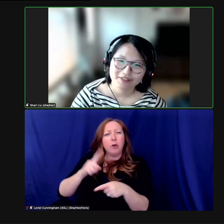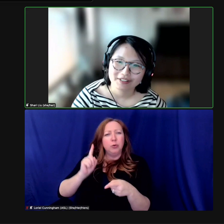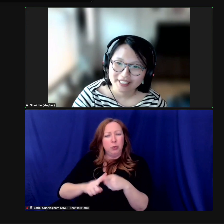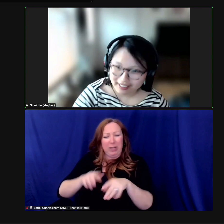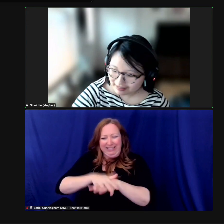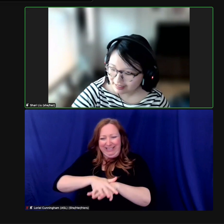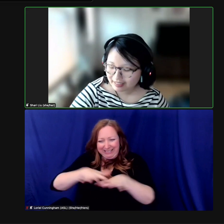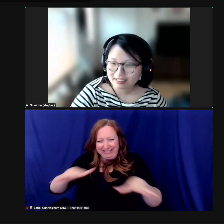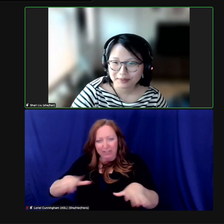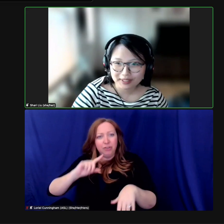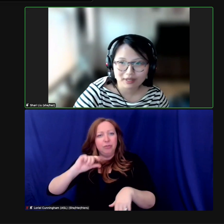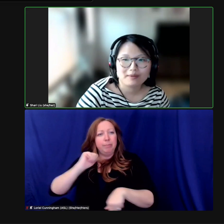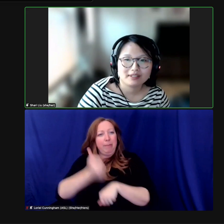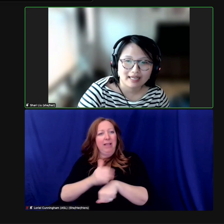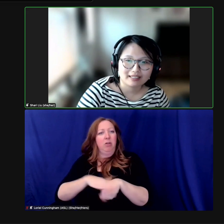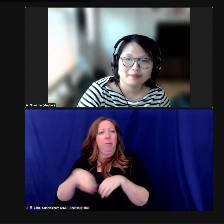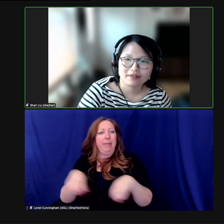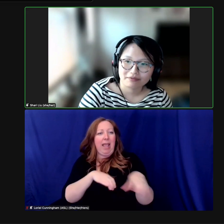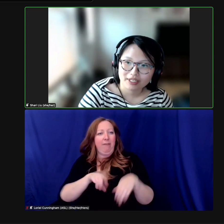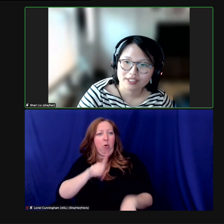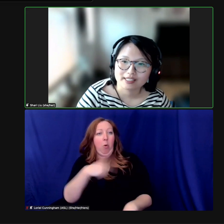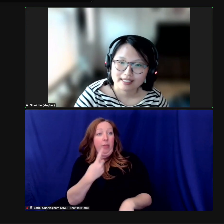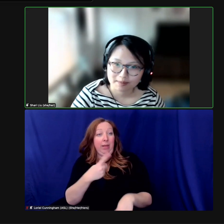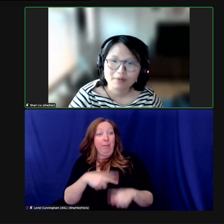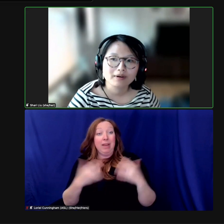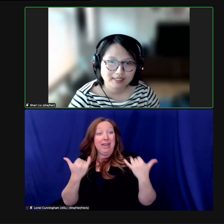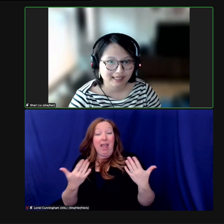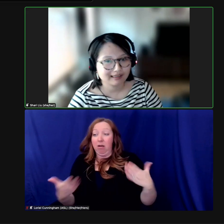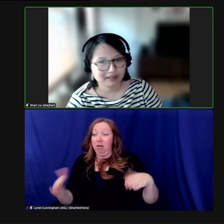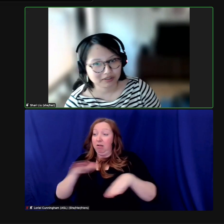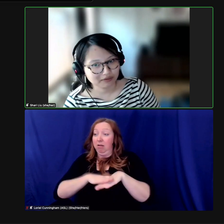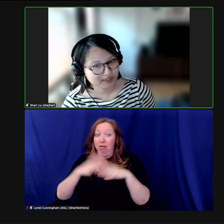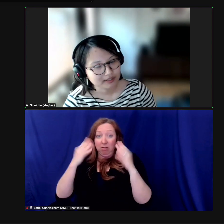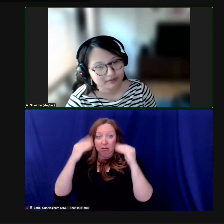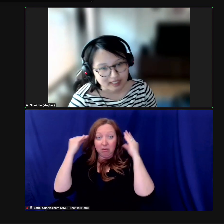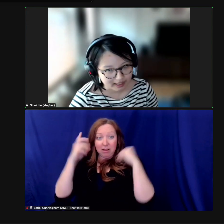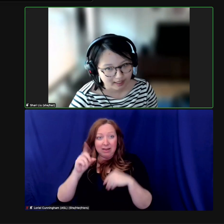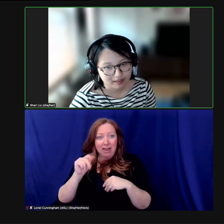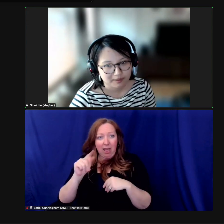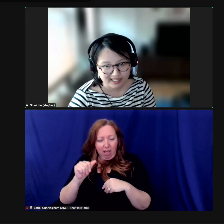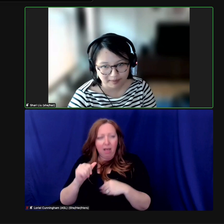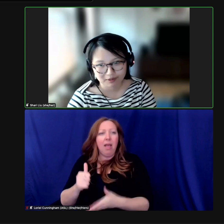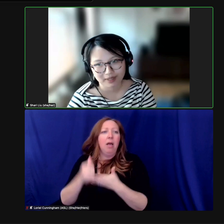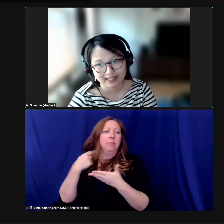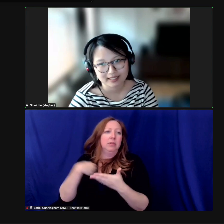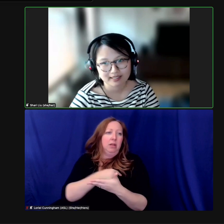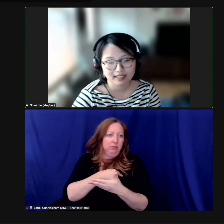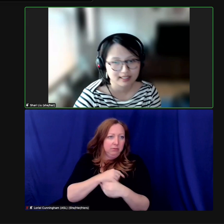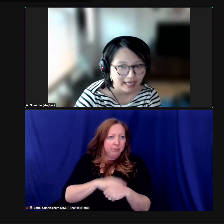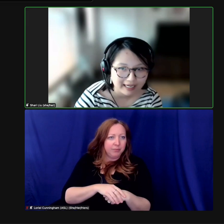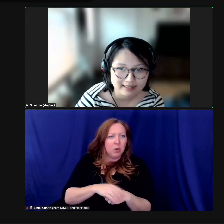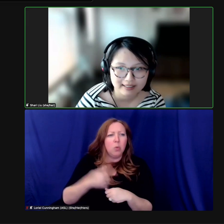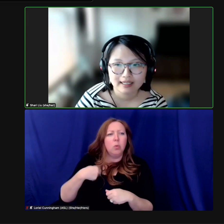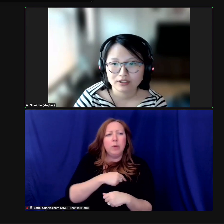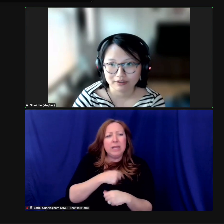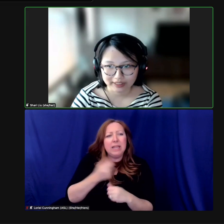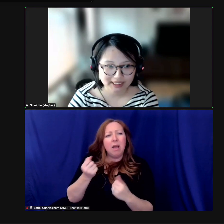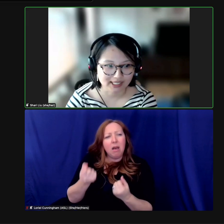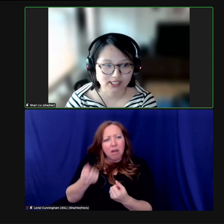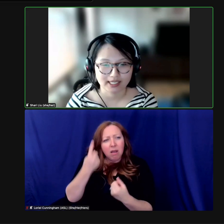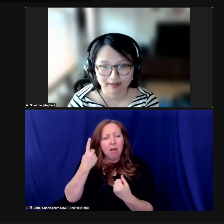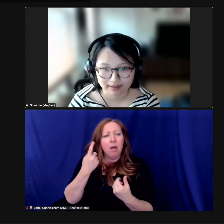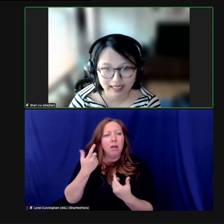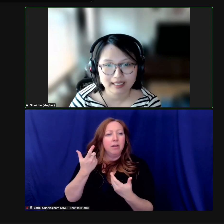of cognitive neuroscience. So we know a lot about the regions that support psychological and physical reasoning, perceptual processing, and